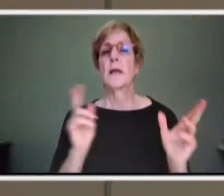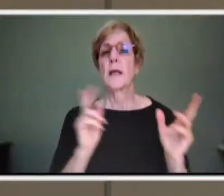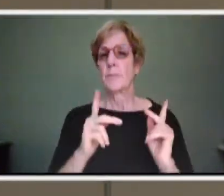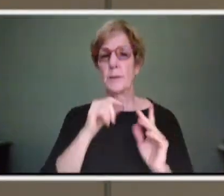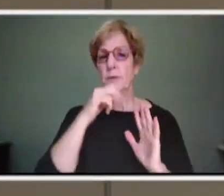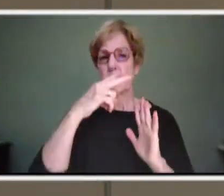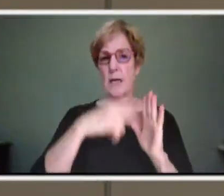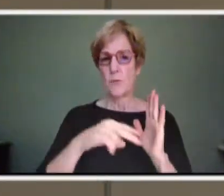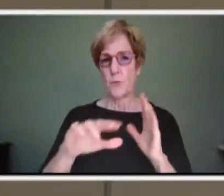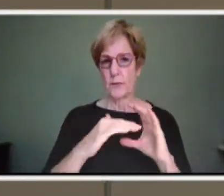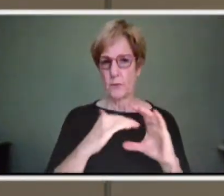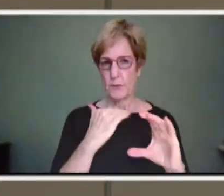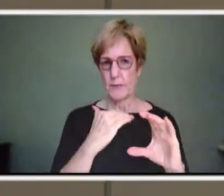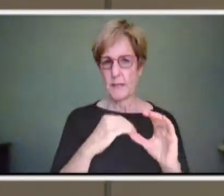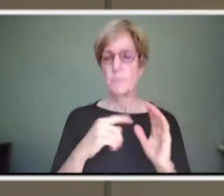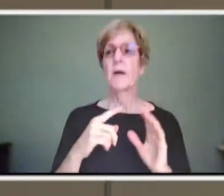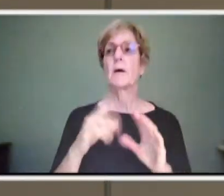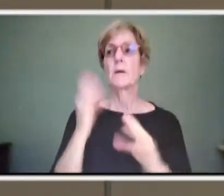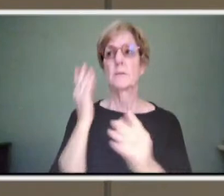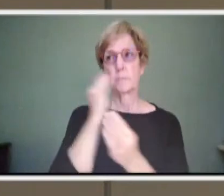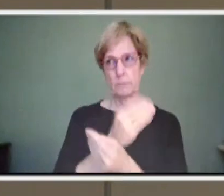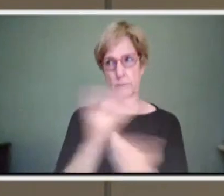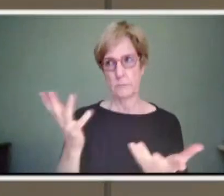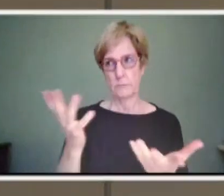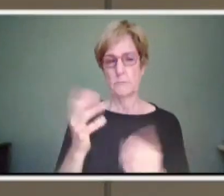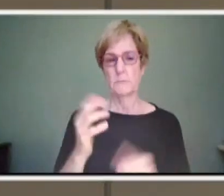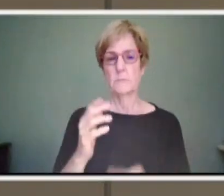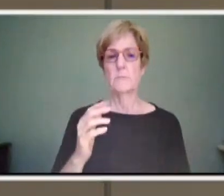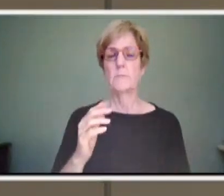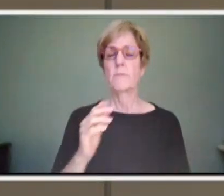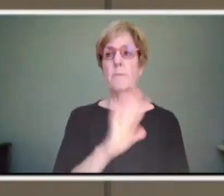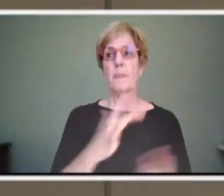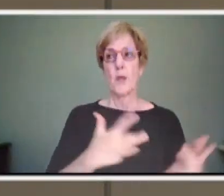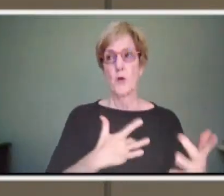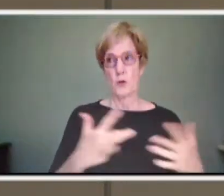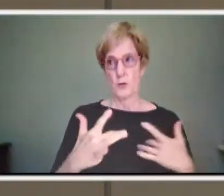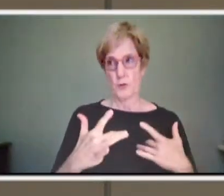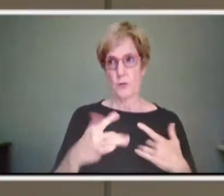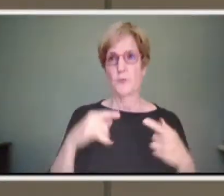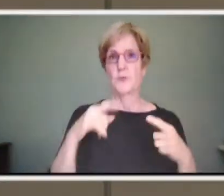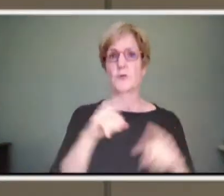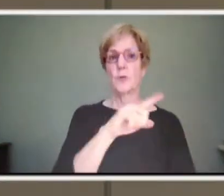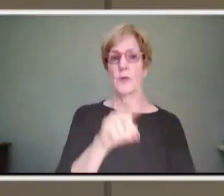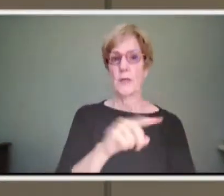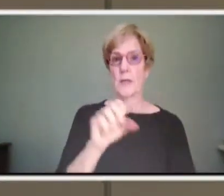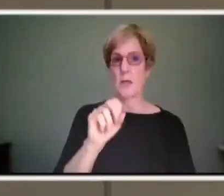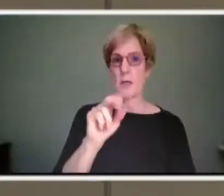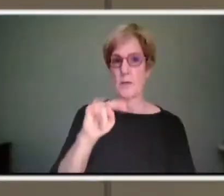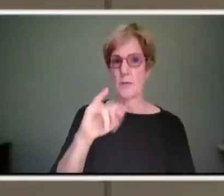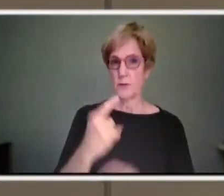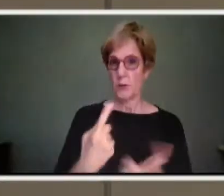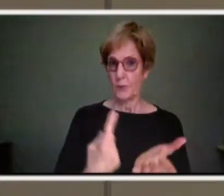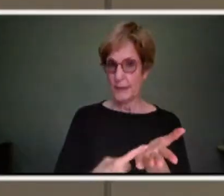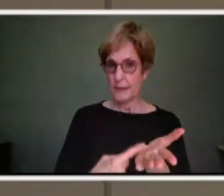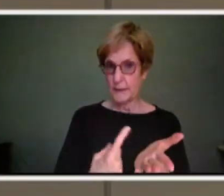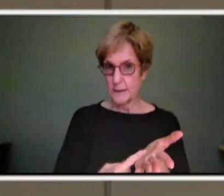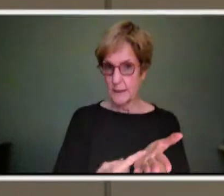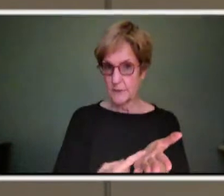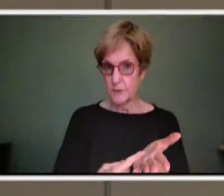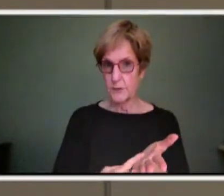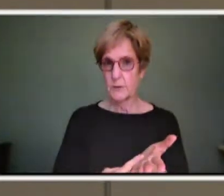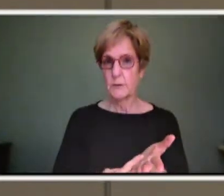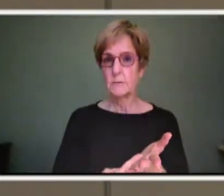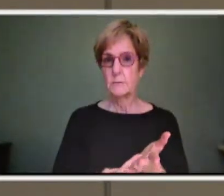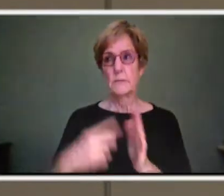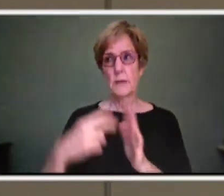email, advise you that in line with concerns expressed during the zoning committee discussion, I am reading from